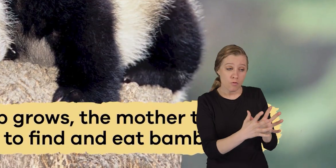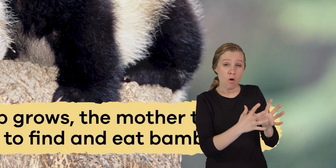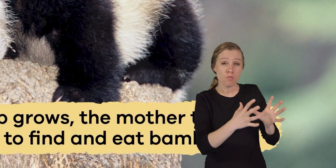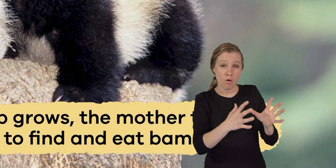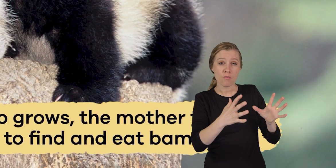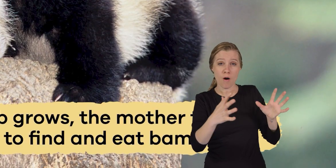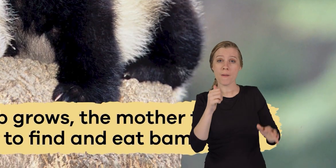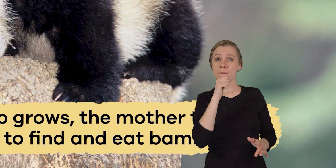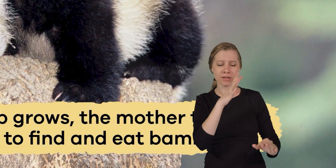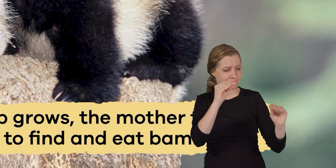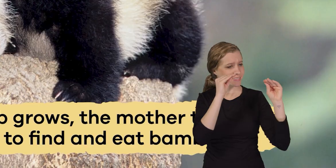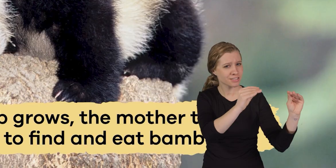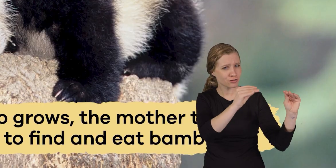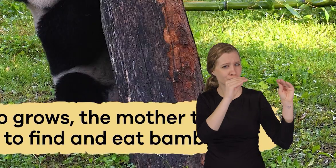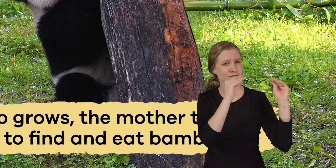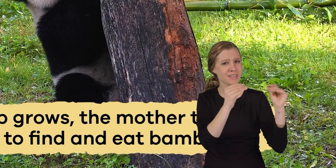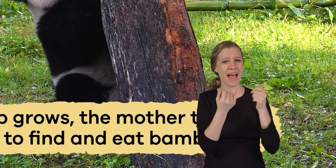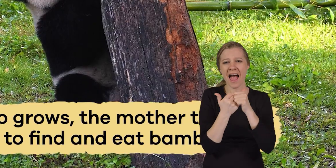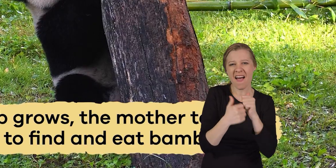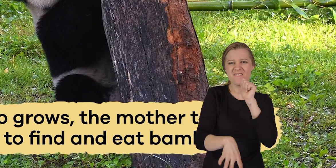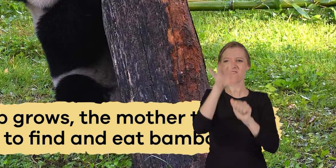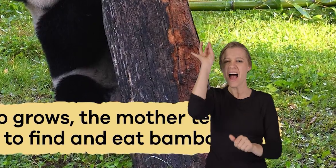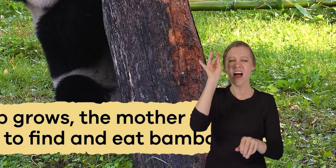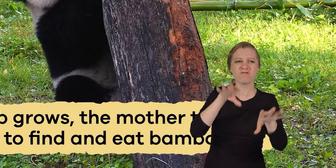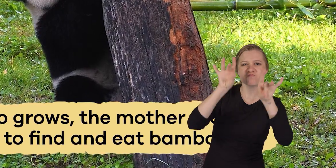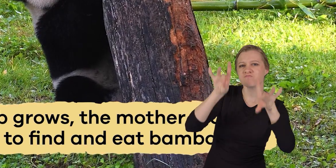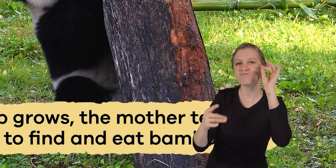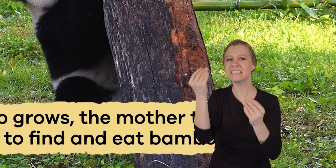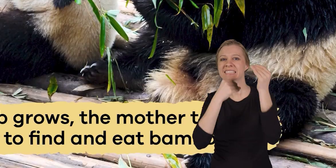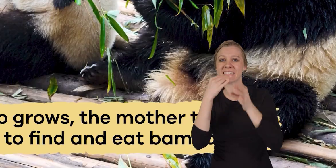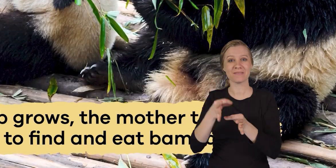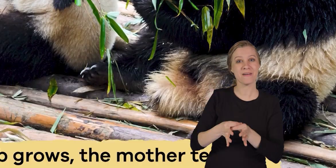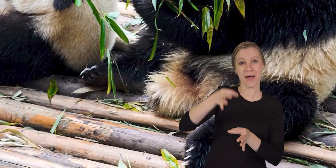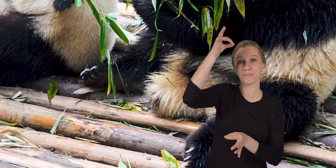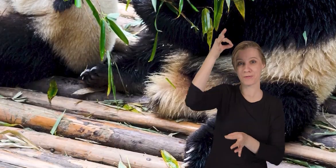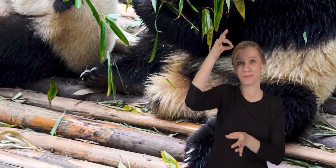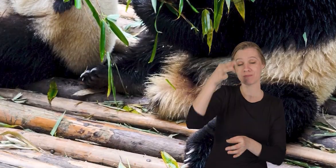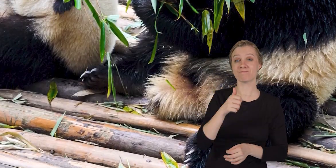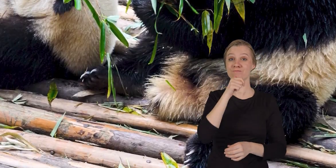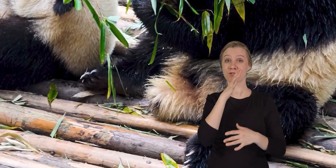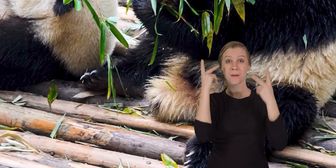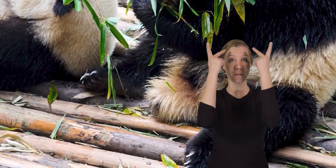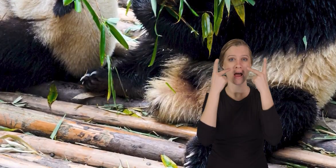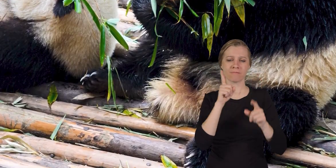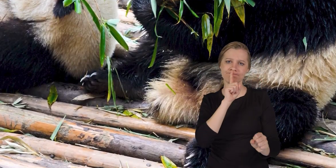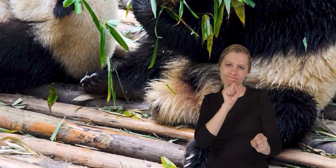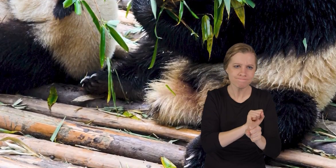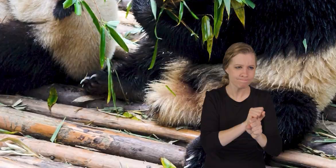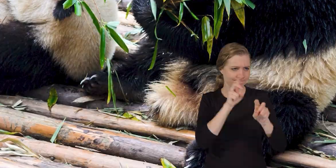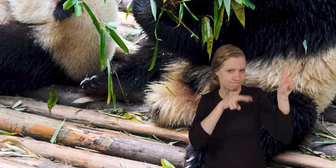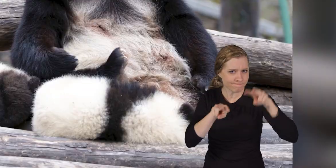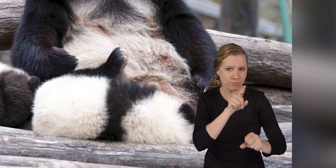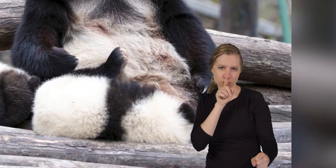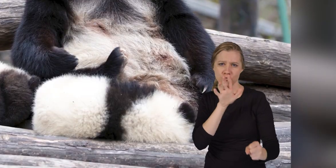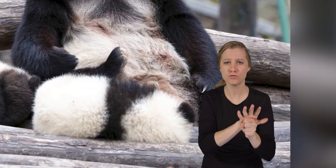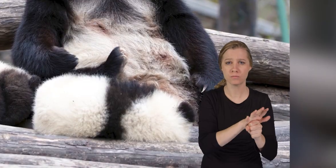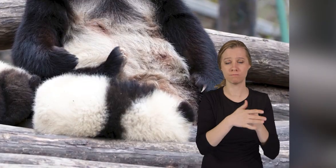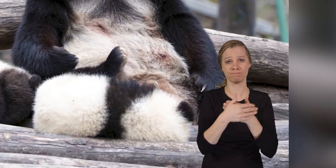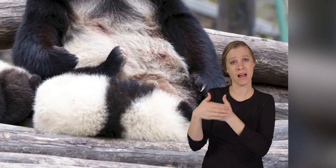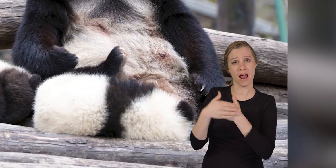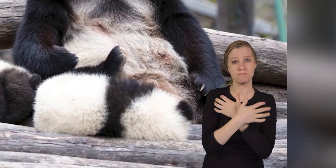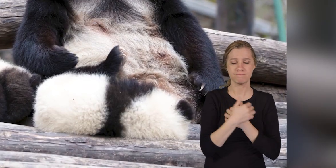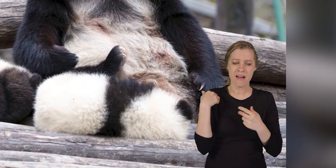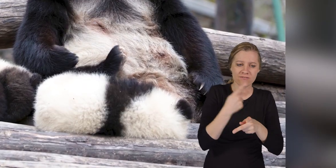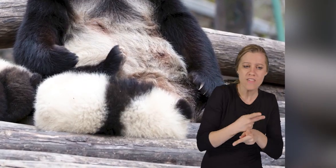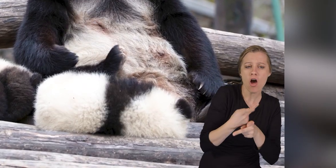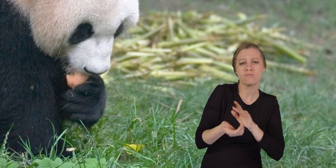As the cub grows, the mother teaches it how to find and eat bamboo. The mother panda always ensures her cub gets the